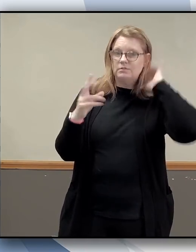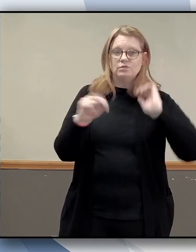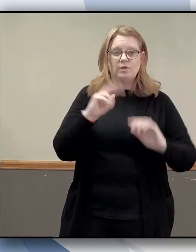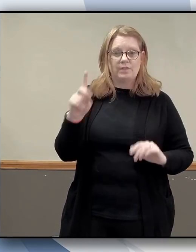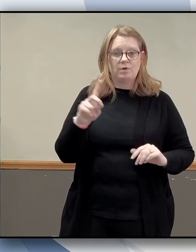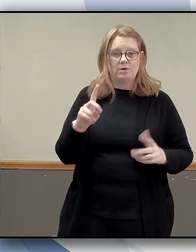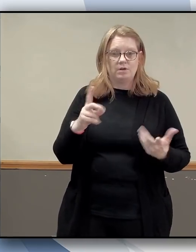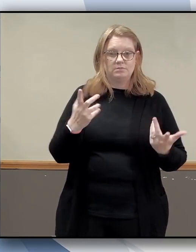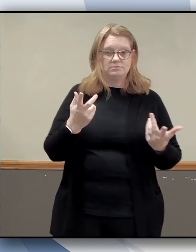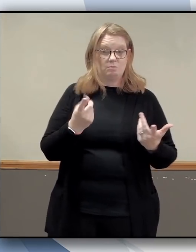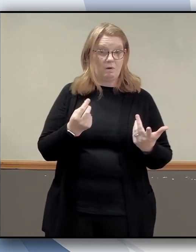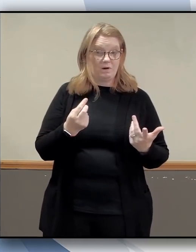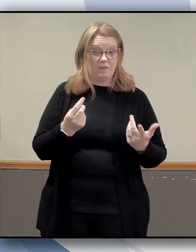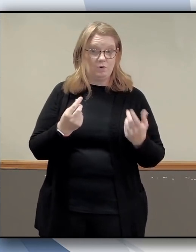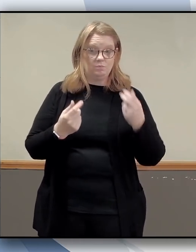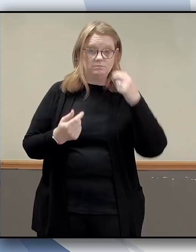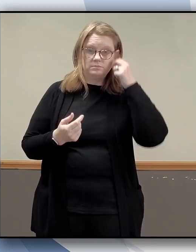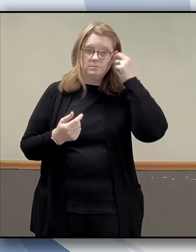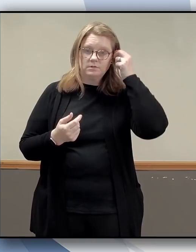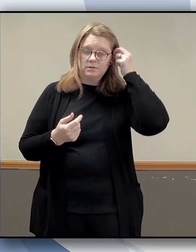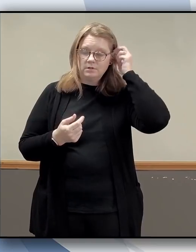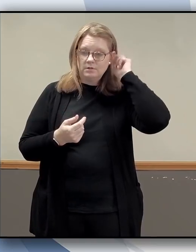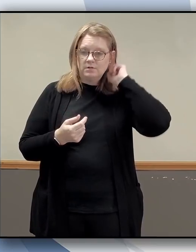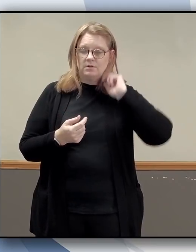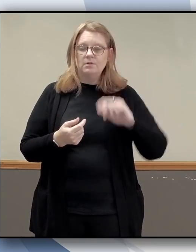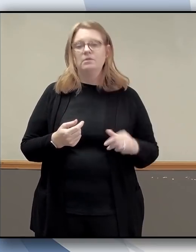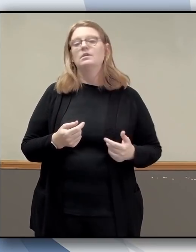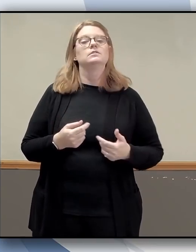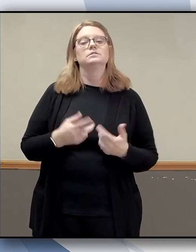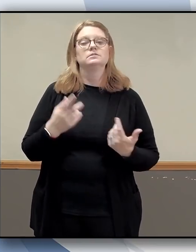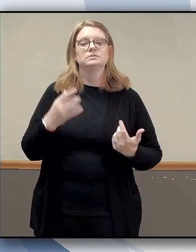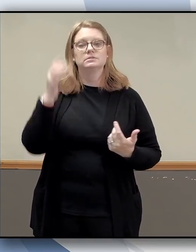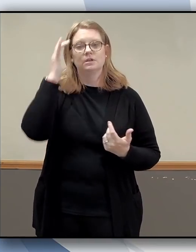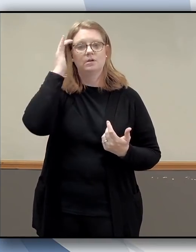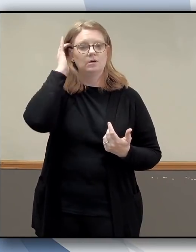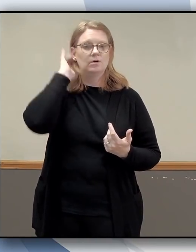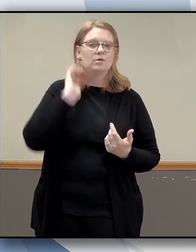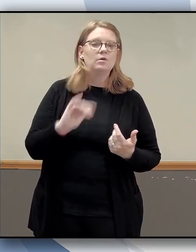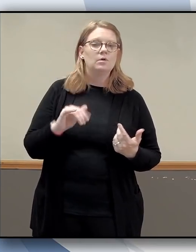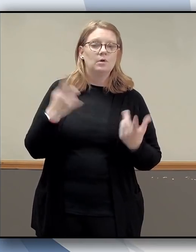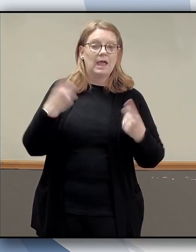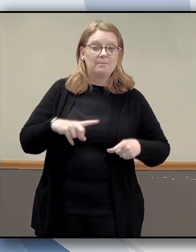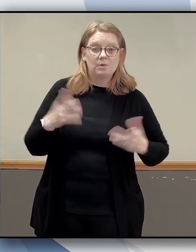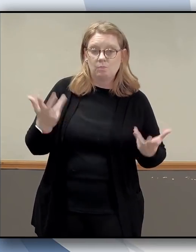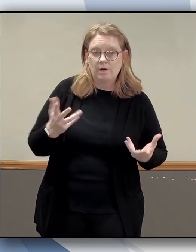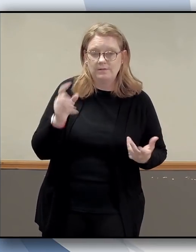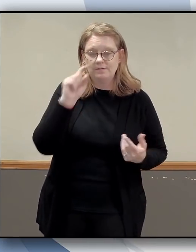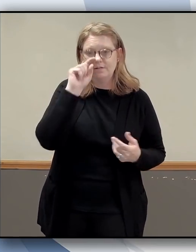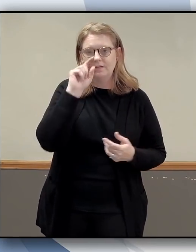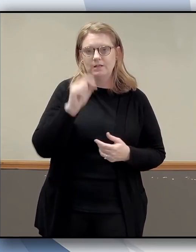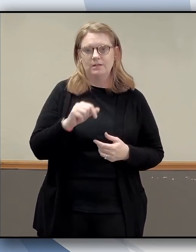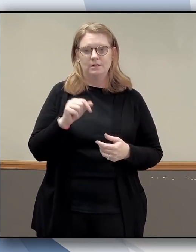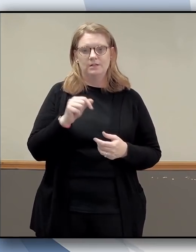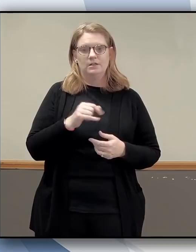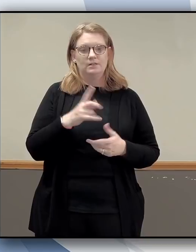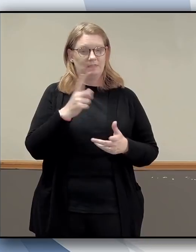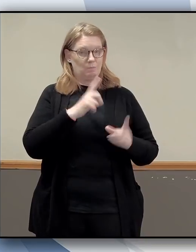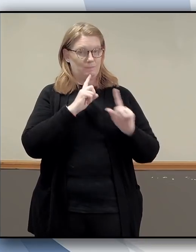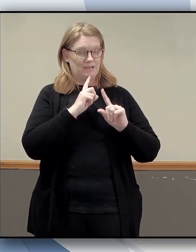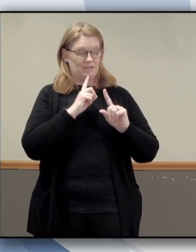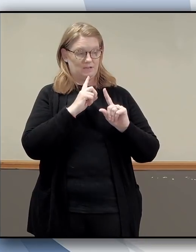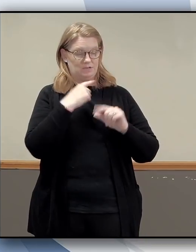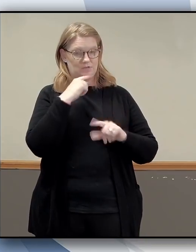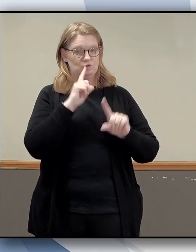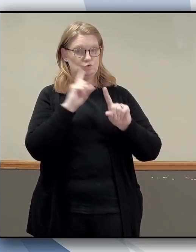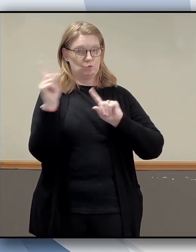us? What consequences? So the way it would work is they would be directing the Department of Health